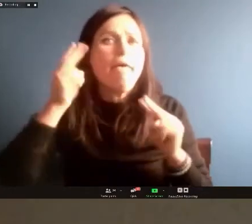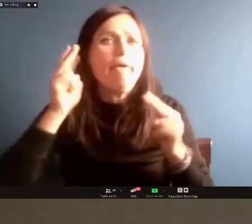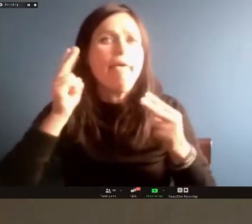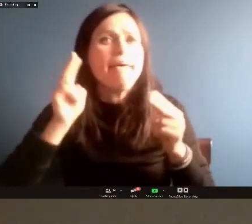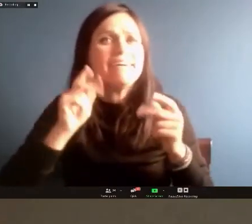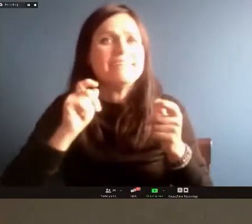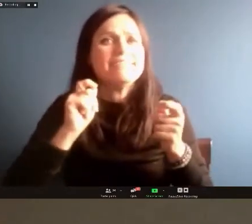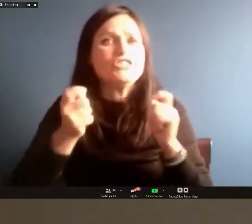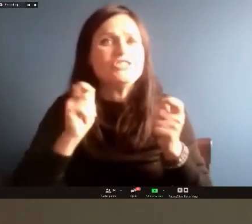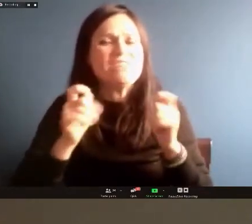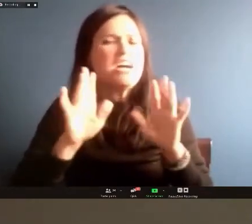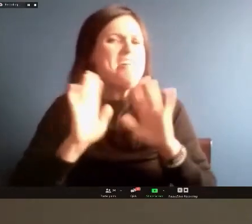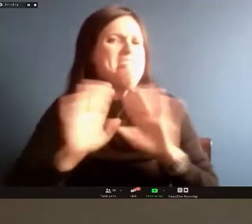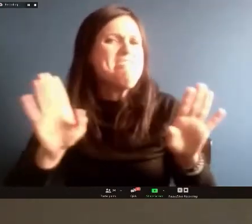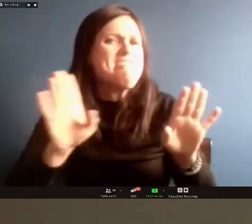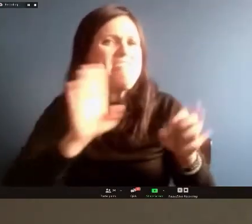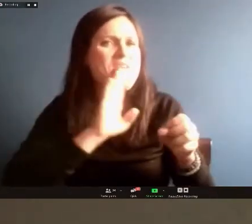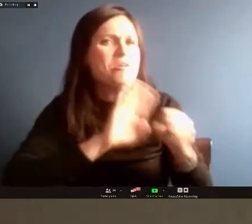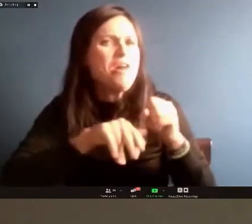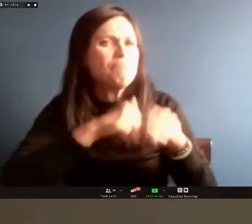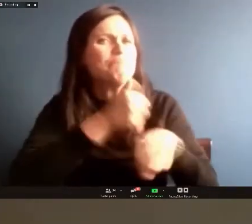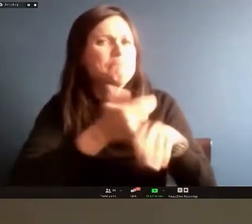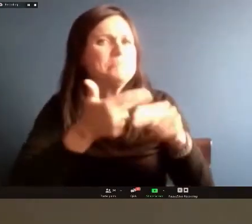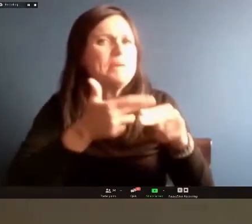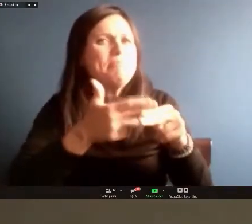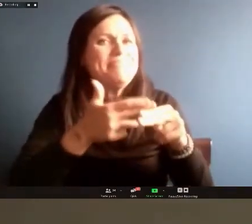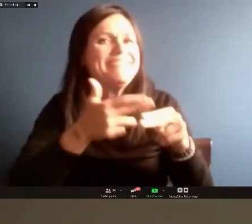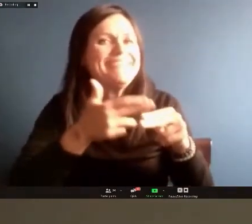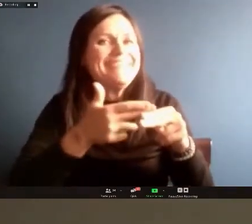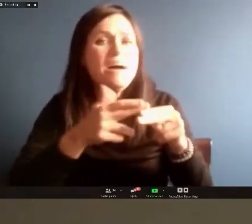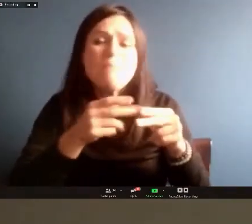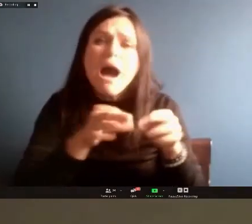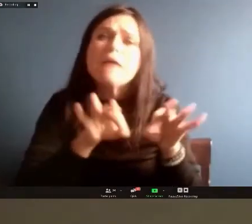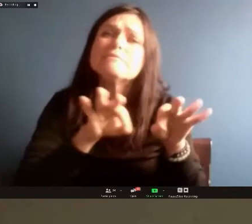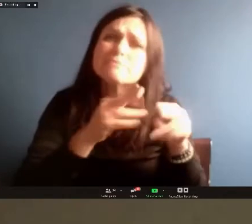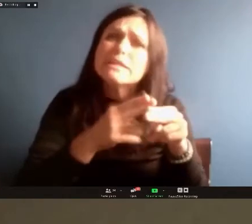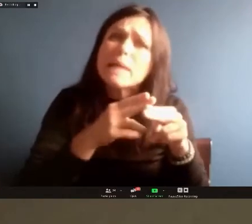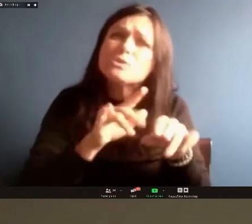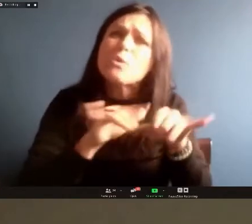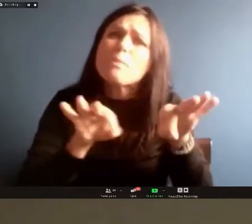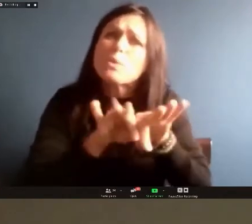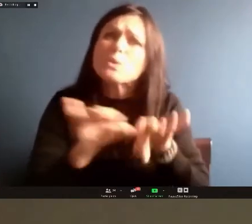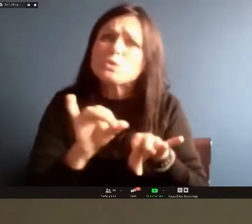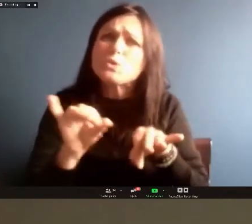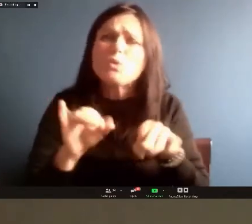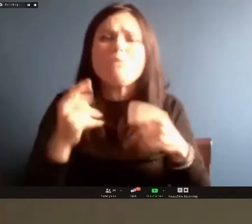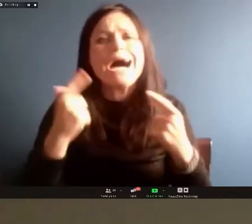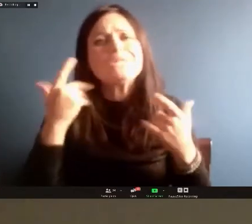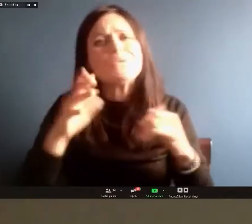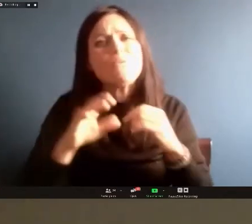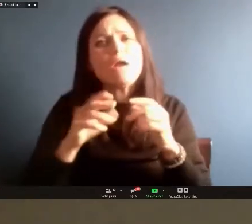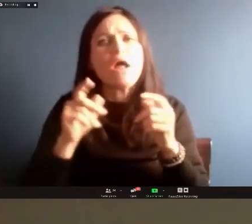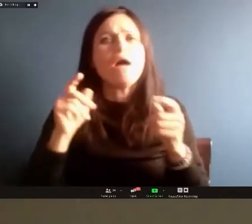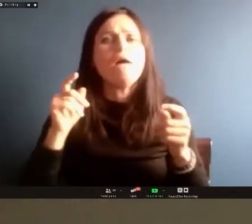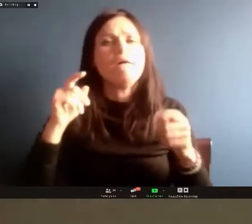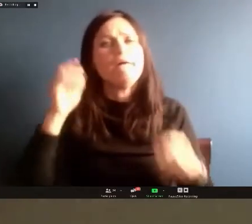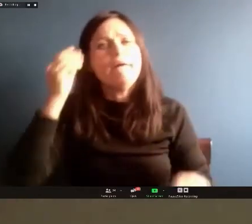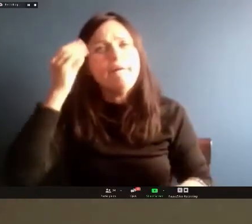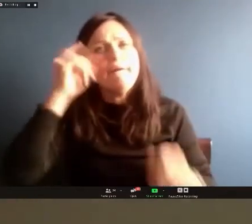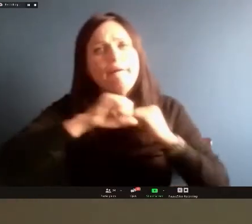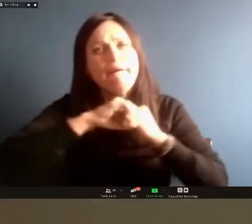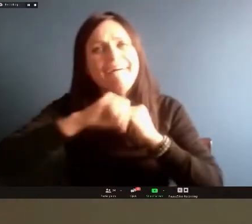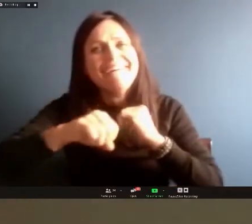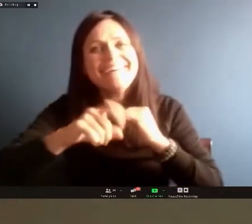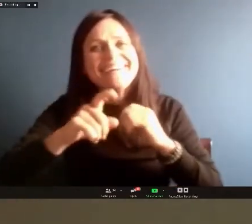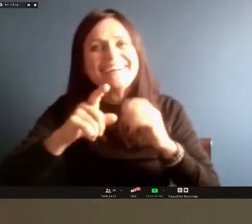time. That said, names are very important. And I have sometimes started writing a book and had a